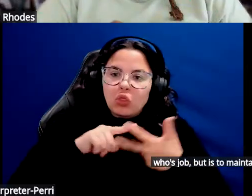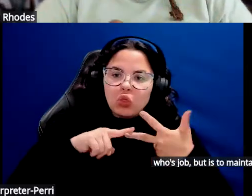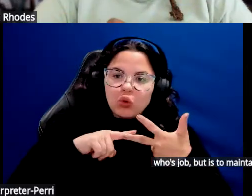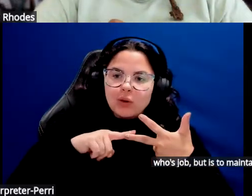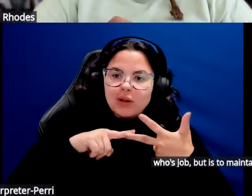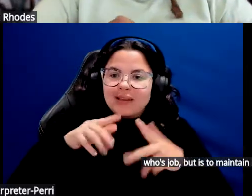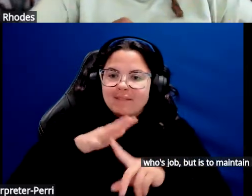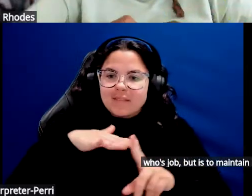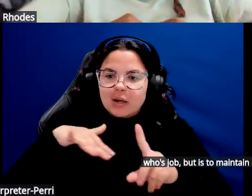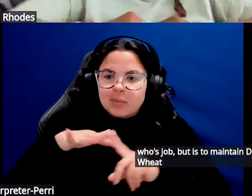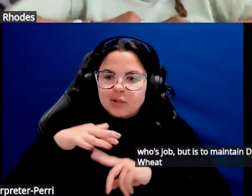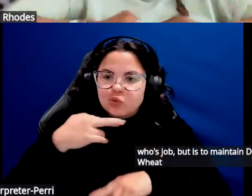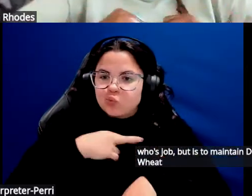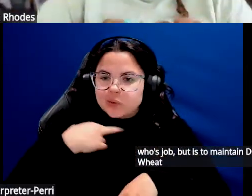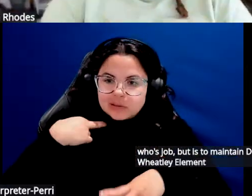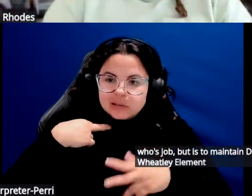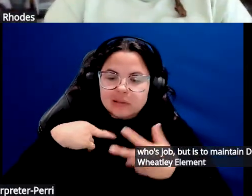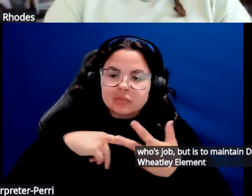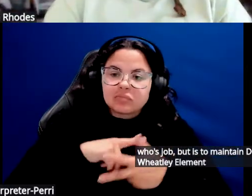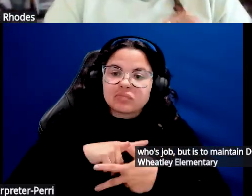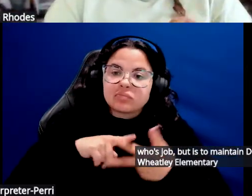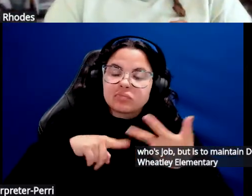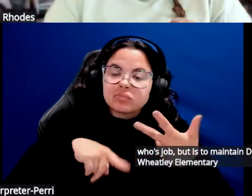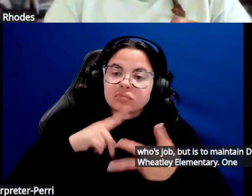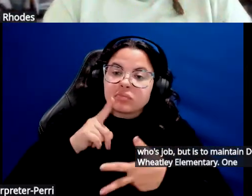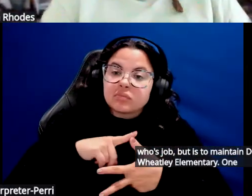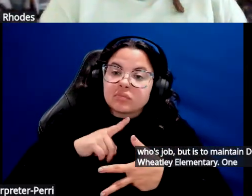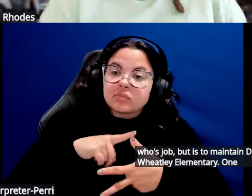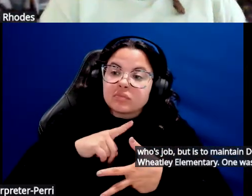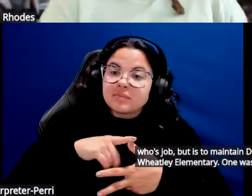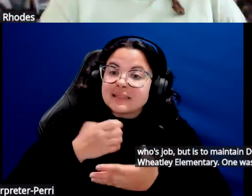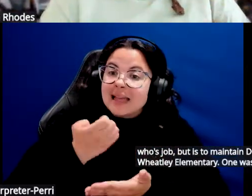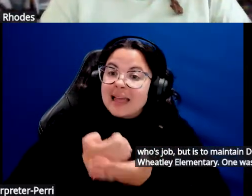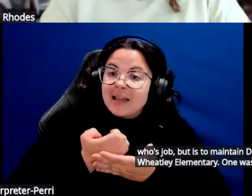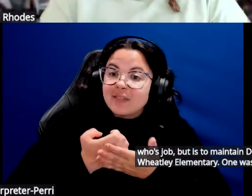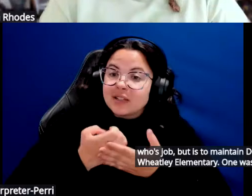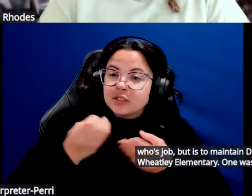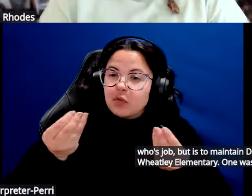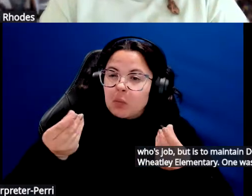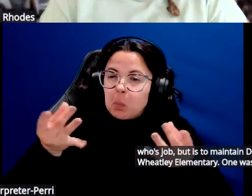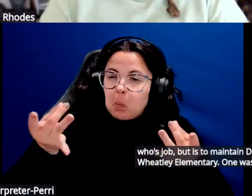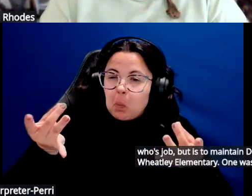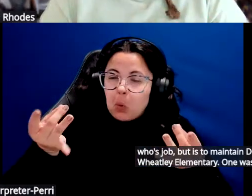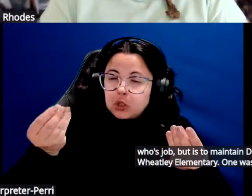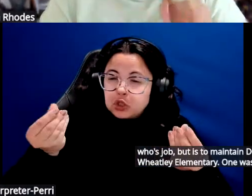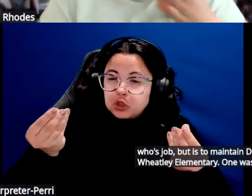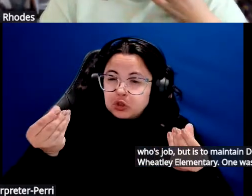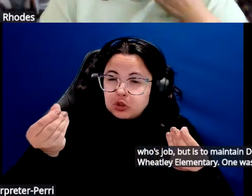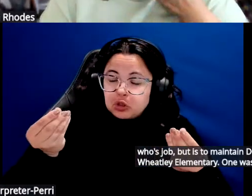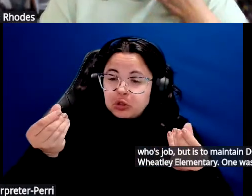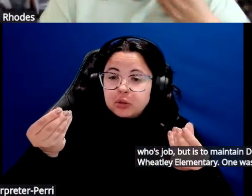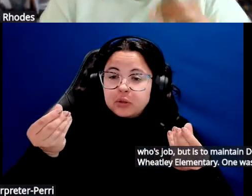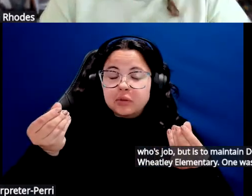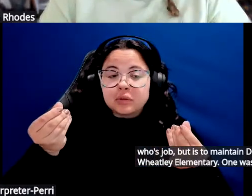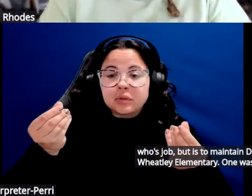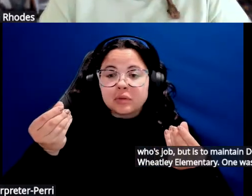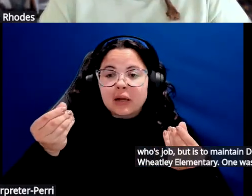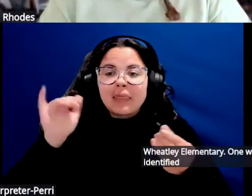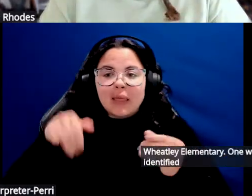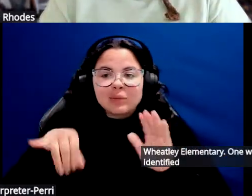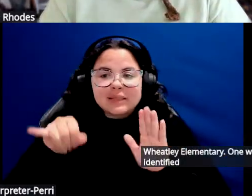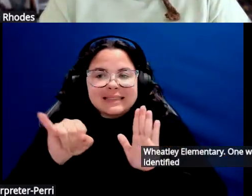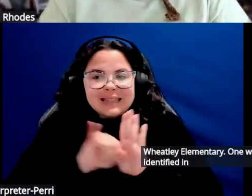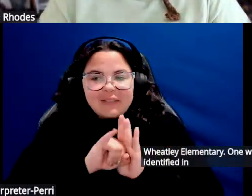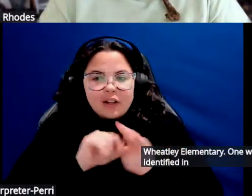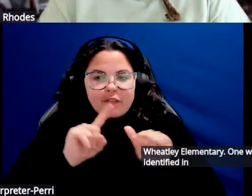at Wheatley Elementary. One was evidence of moisture intrusion, which was identified in the